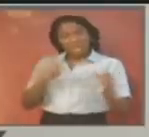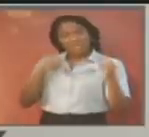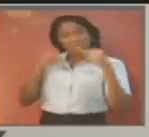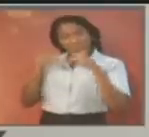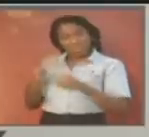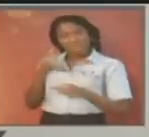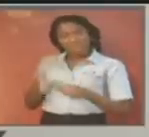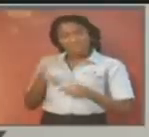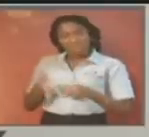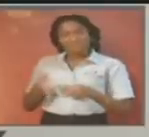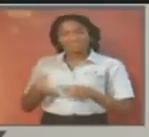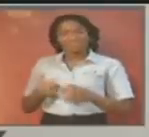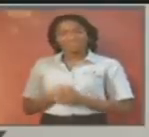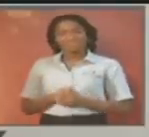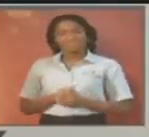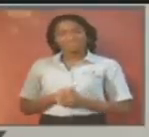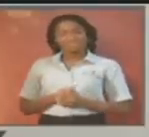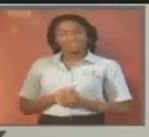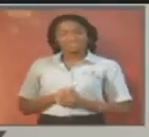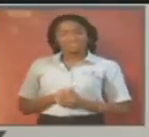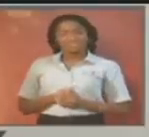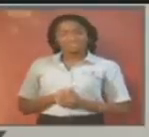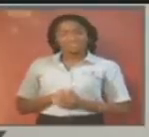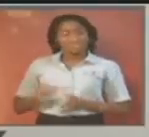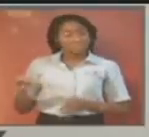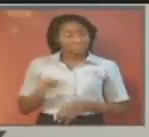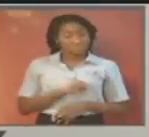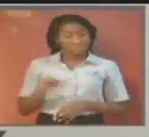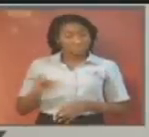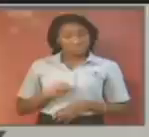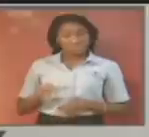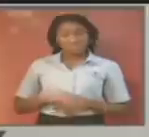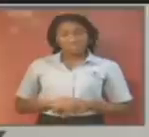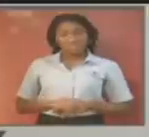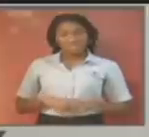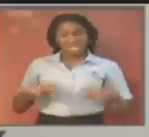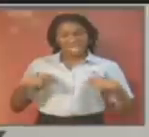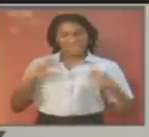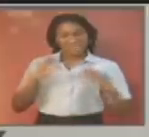the previous period. We are doing, and we have about